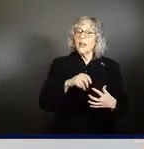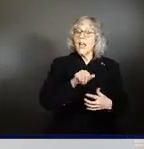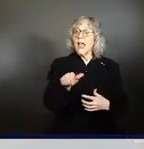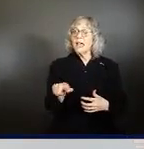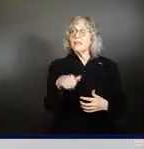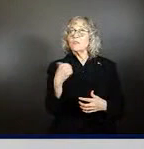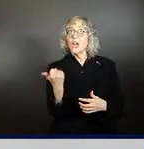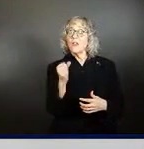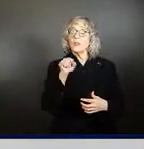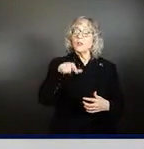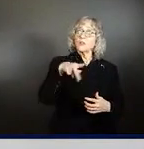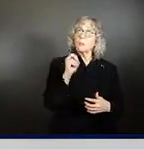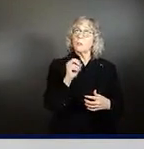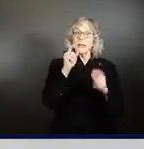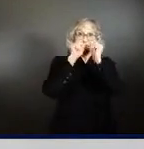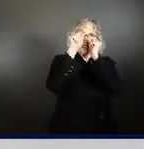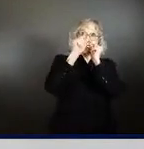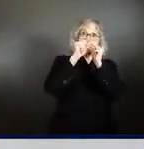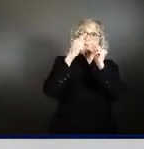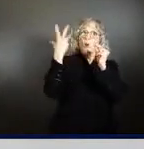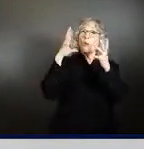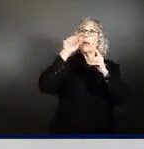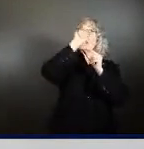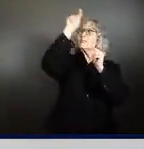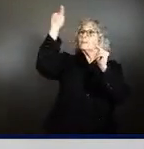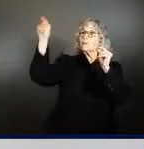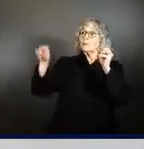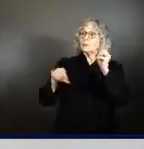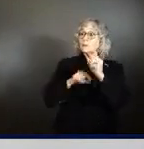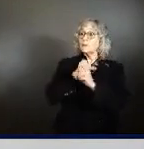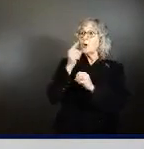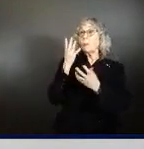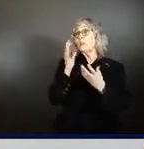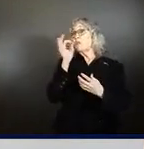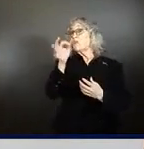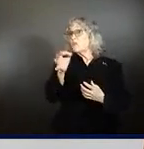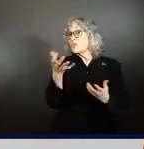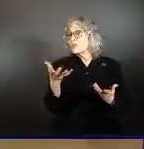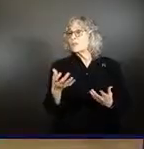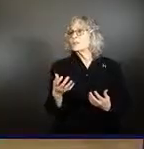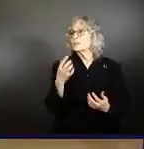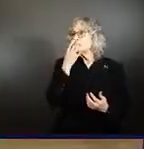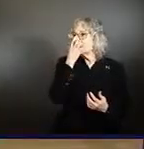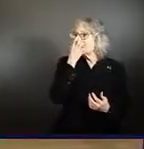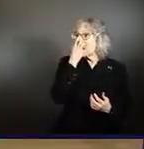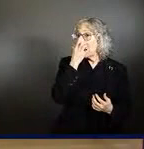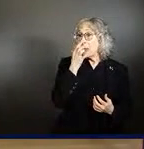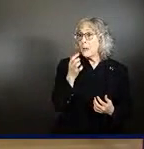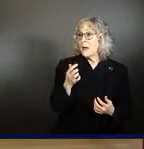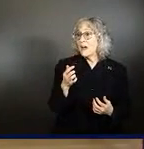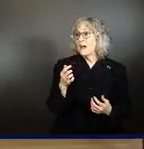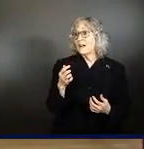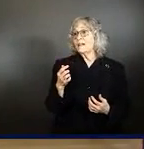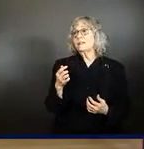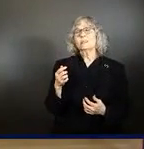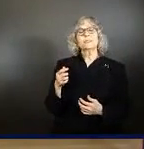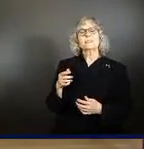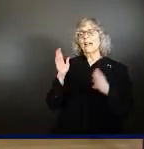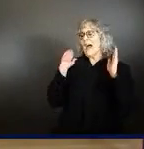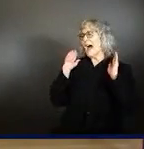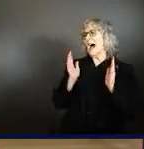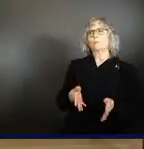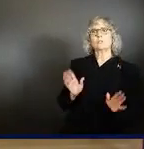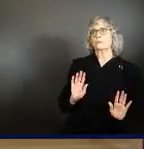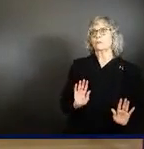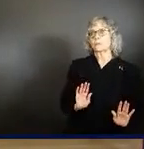other space telescopes that are already out there, or that might be coming up in the future? Alex, you want to take this? Absolutely. You